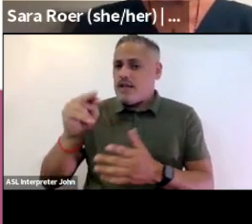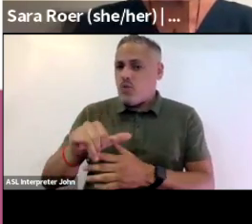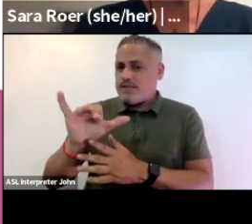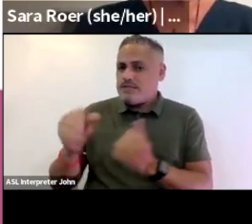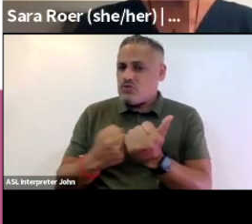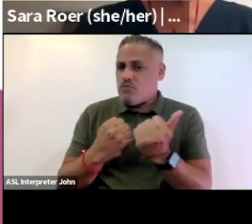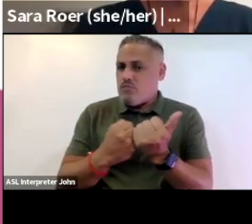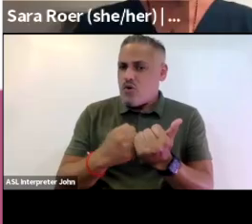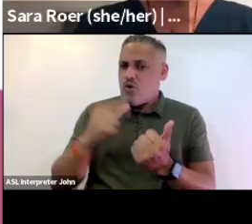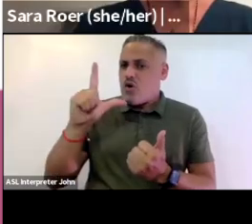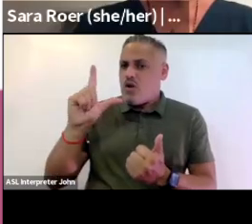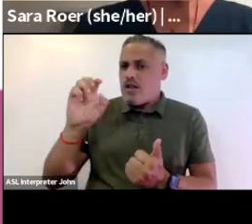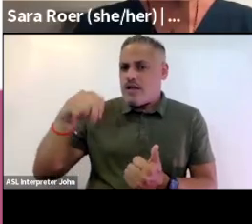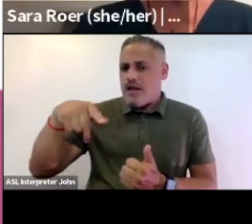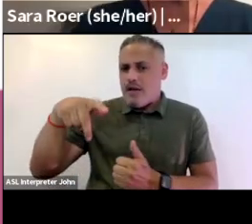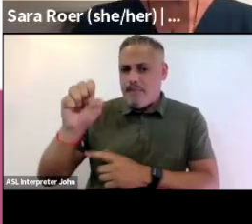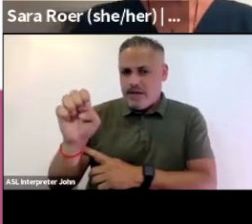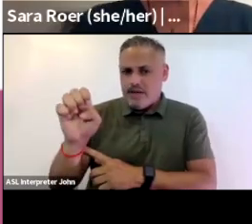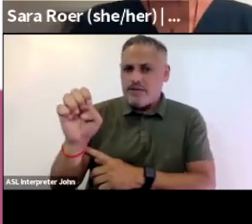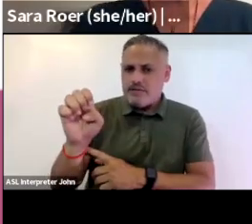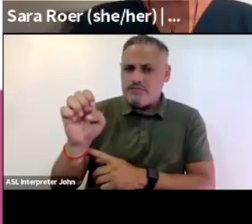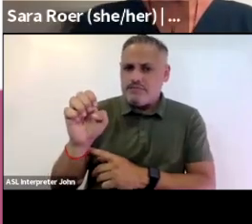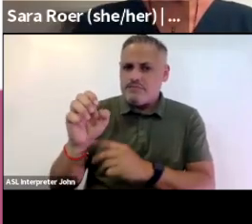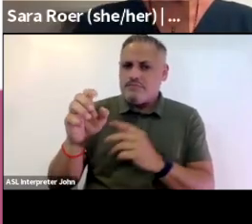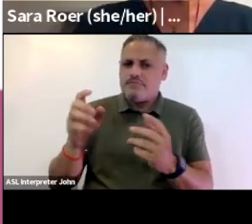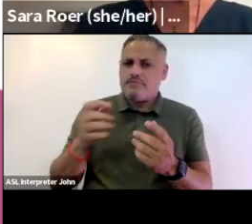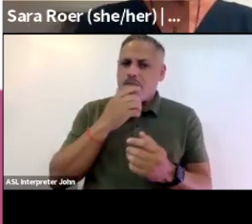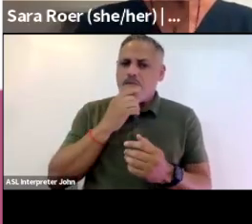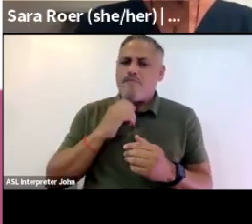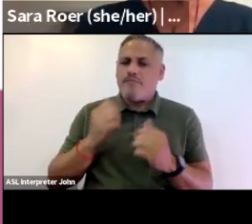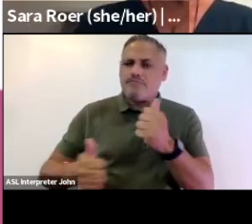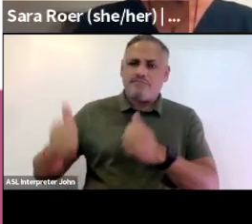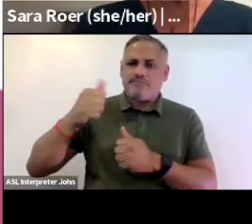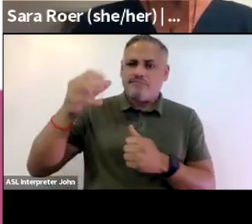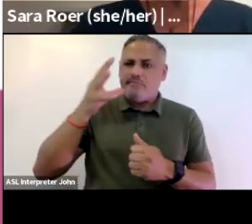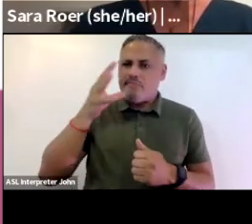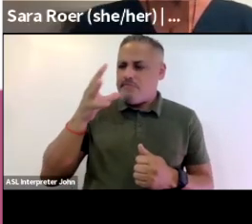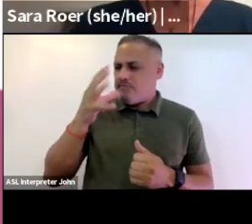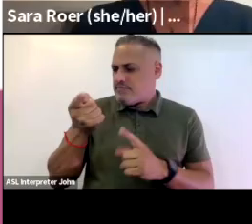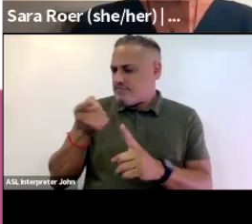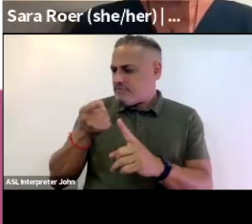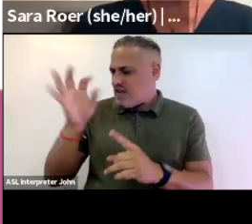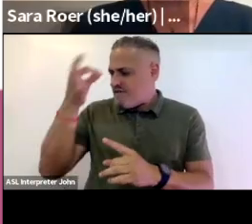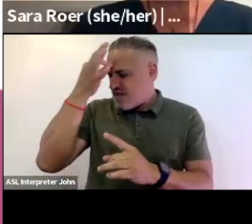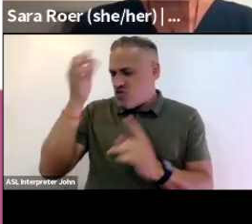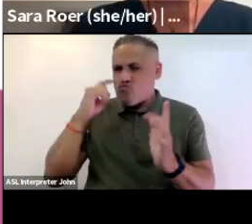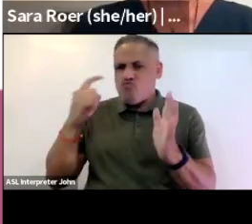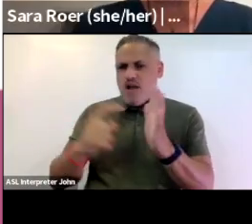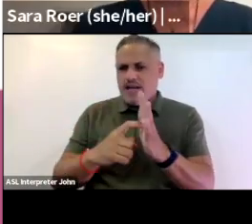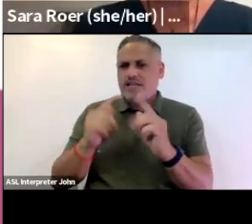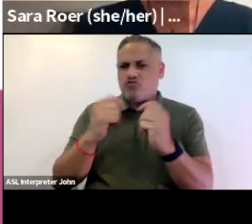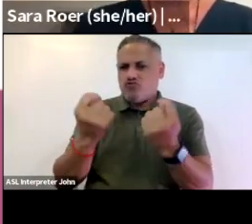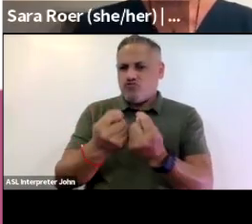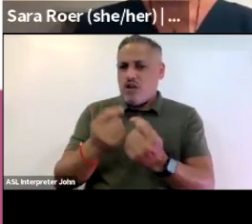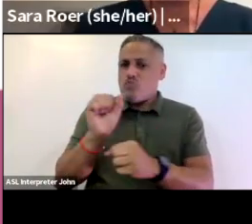supporting Lenni Lenapex Quihok, a group of Lenape matriarchs from 5 of the federally recognized Lenape tribes